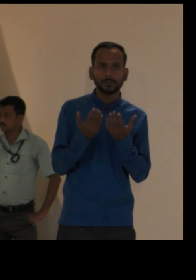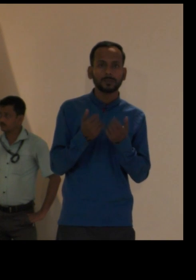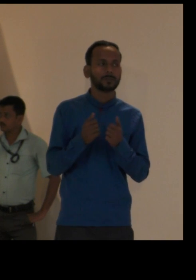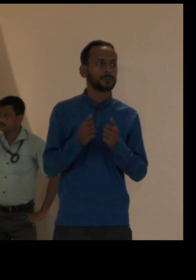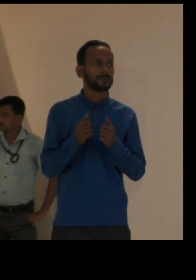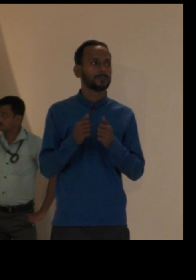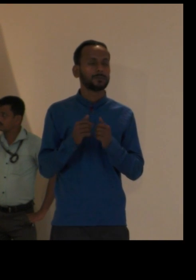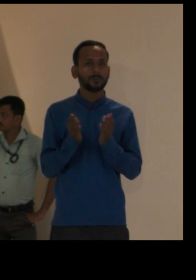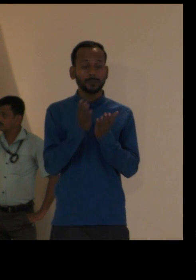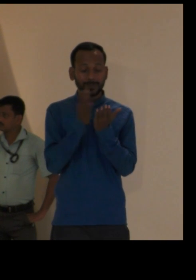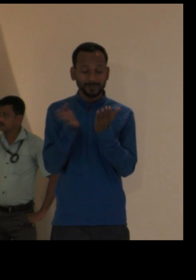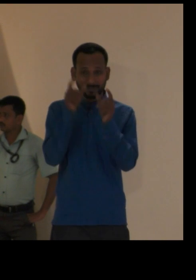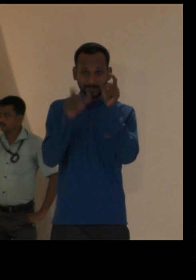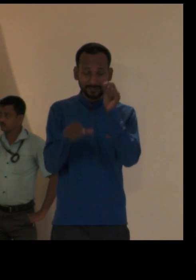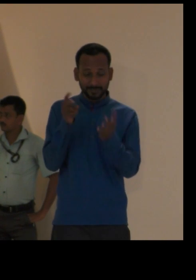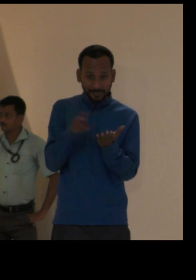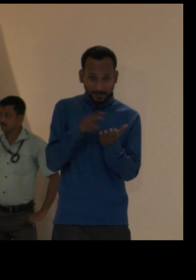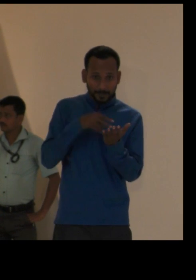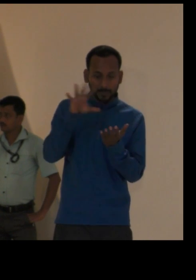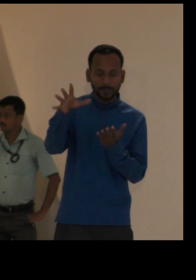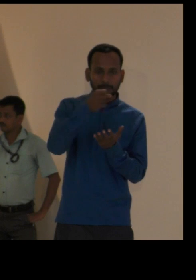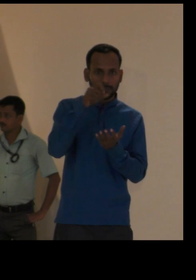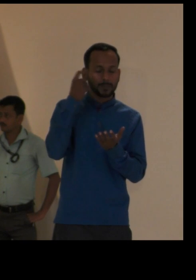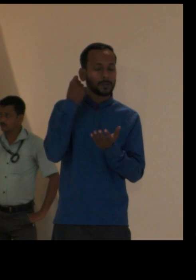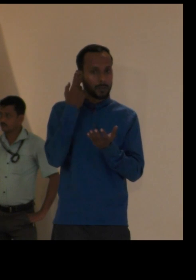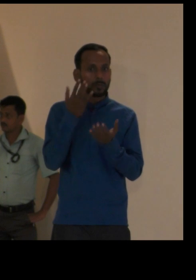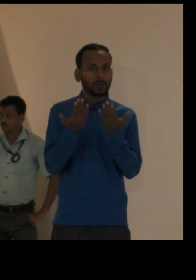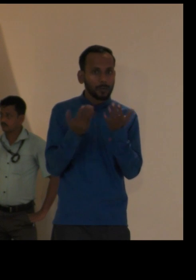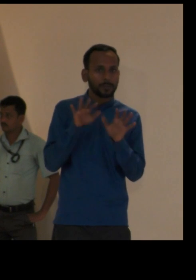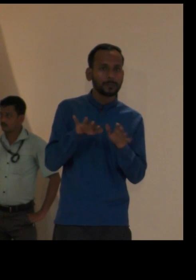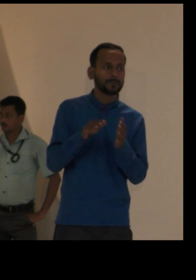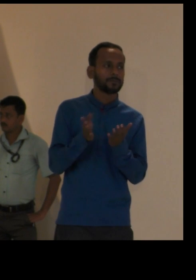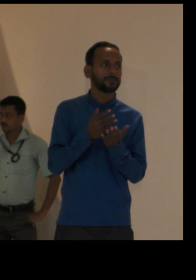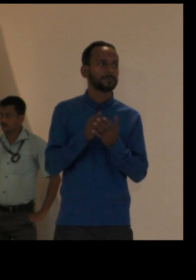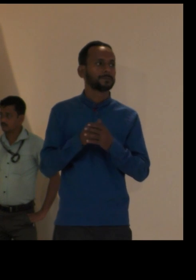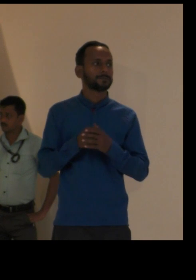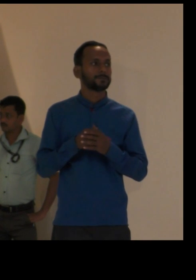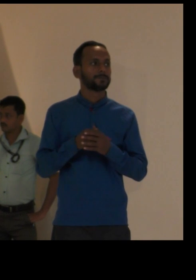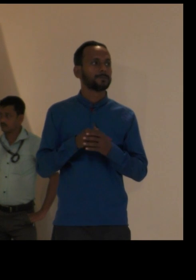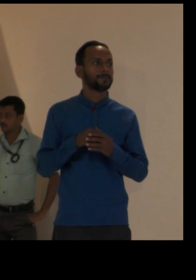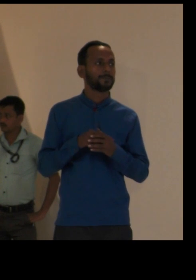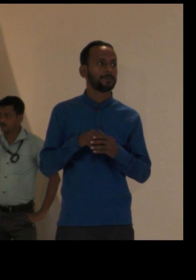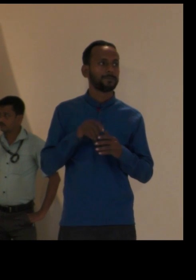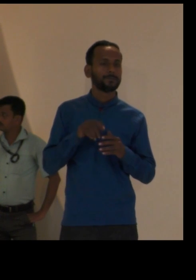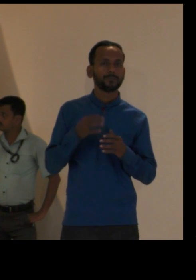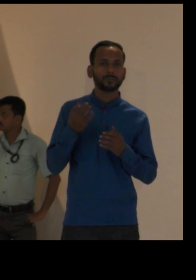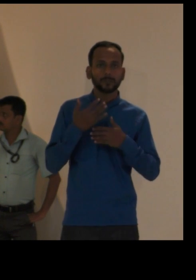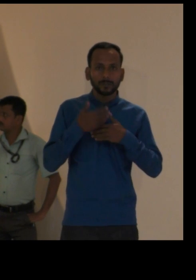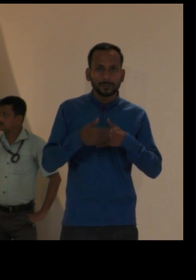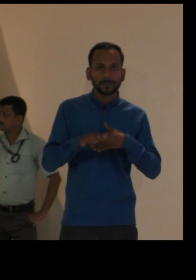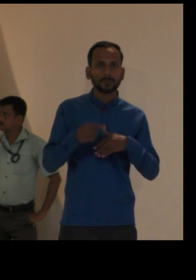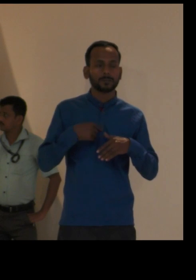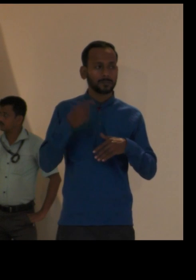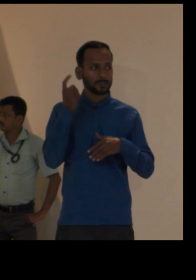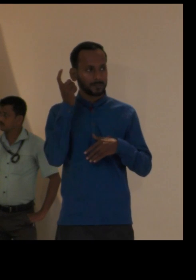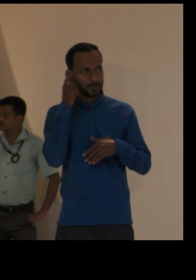to retell those histories, and therefore you need to keep constantly creating new curations. And I think